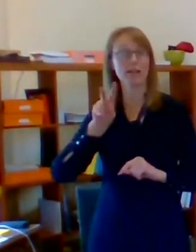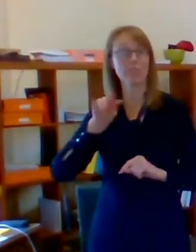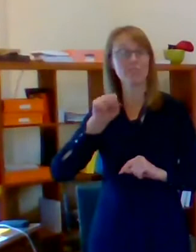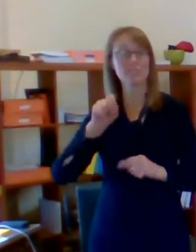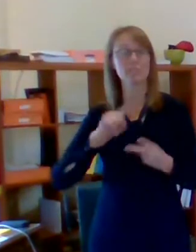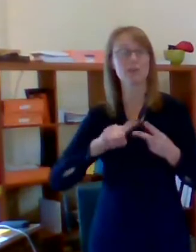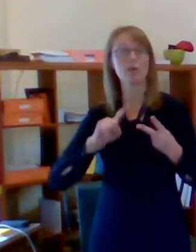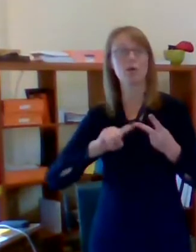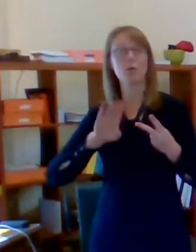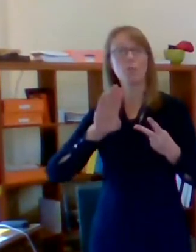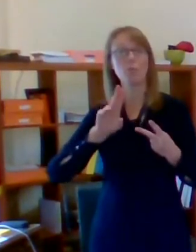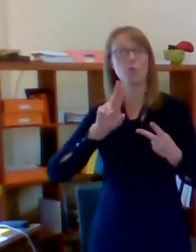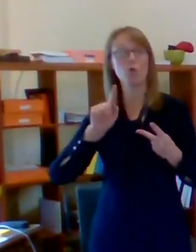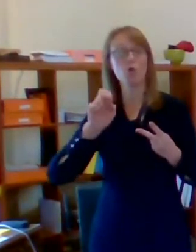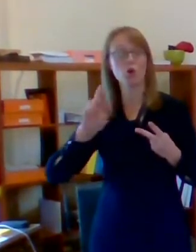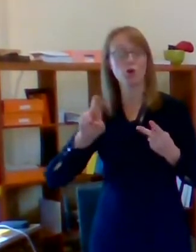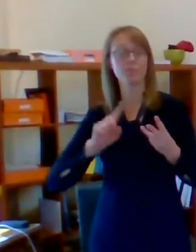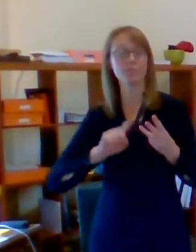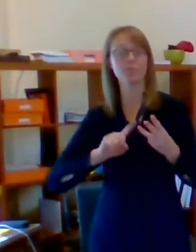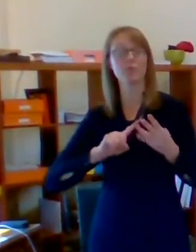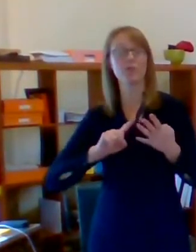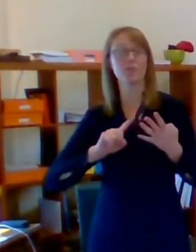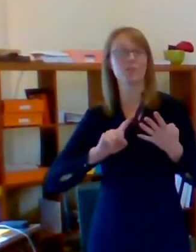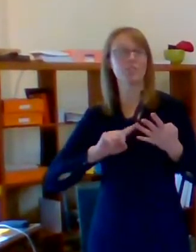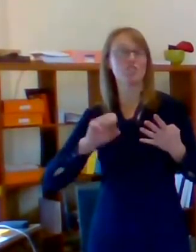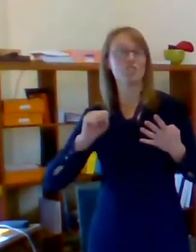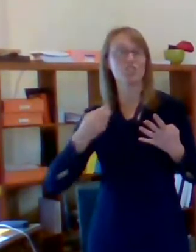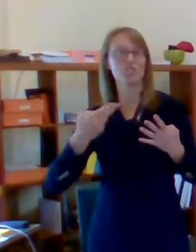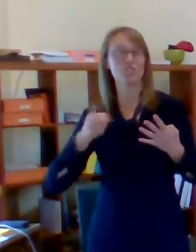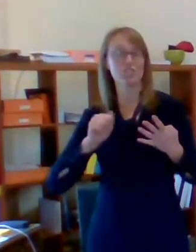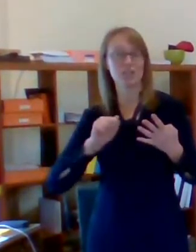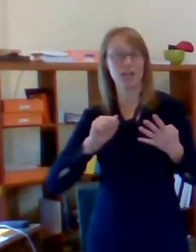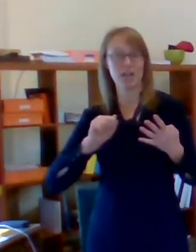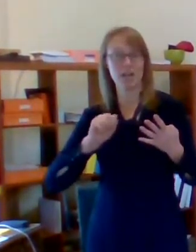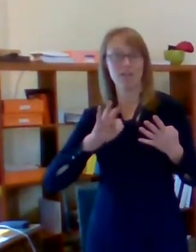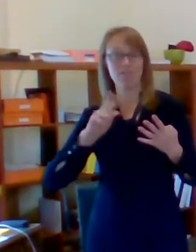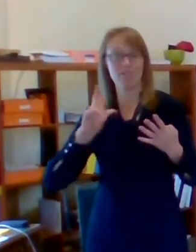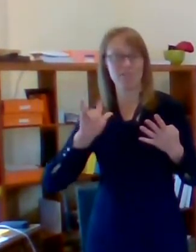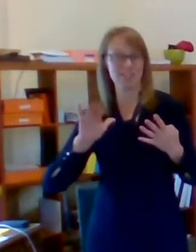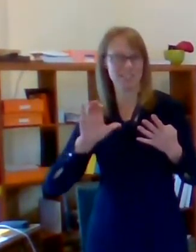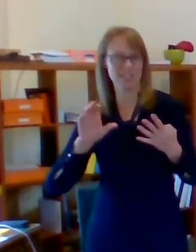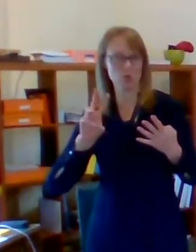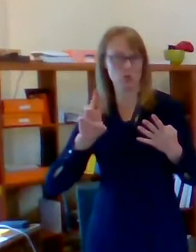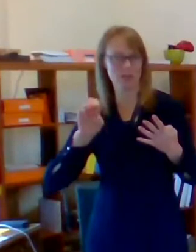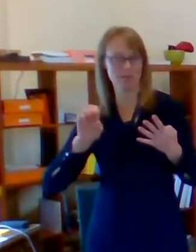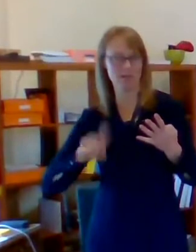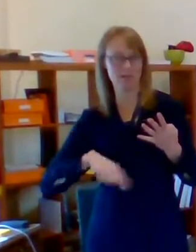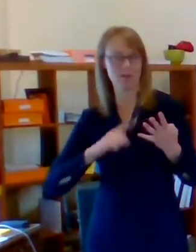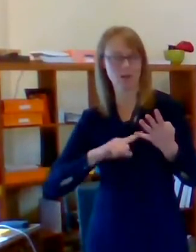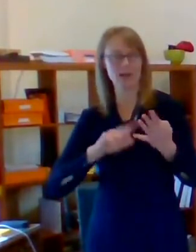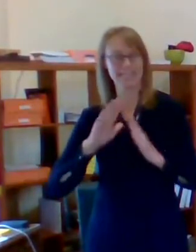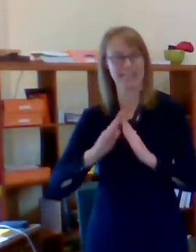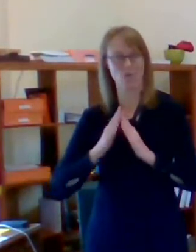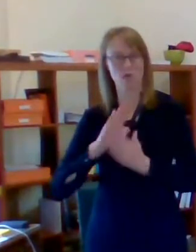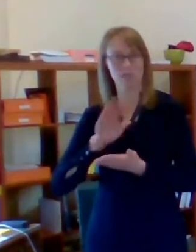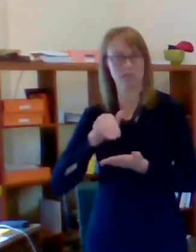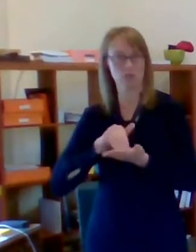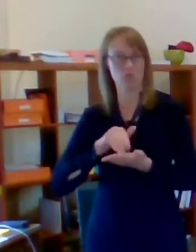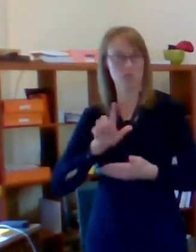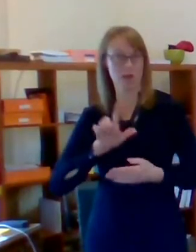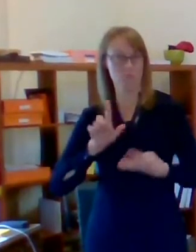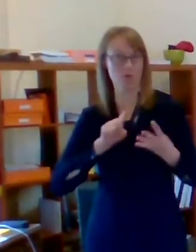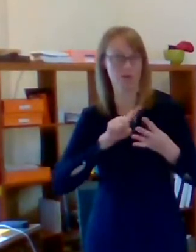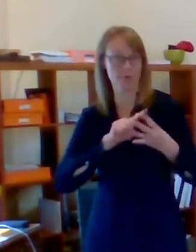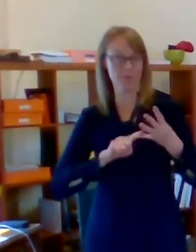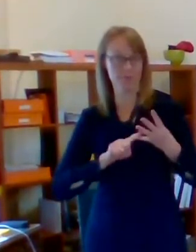Booter Library South, Schlafly Library in the Central West End, or the Downtown Central Library. The hours for